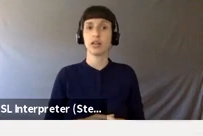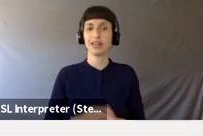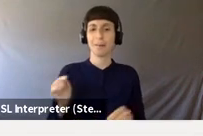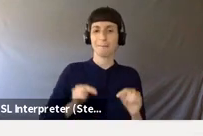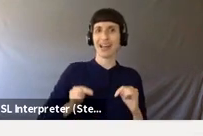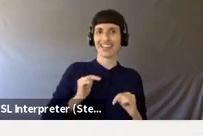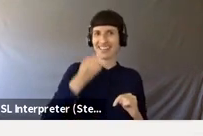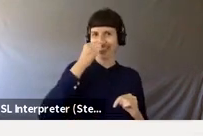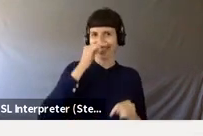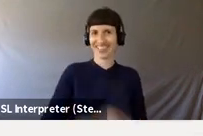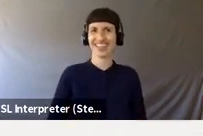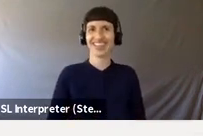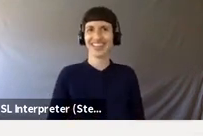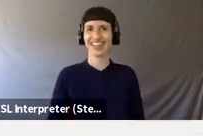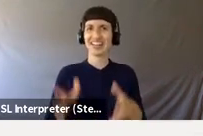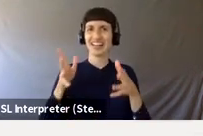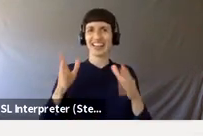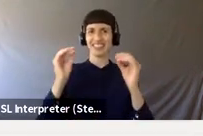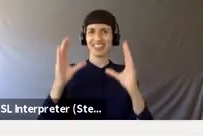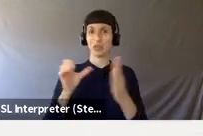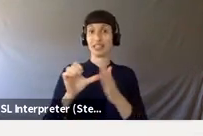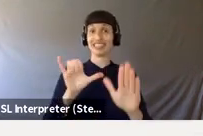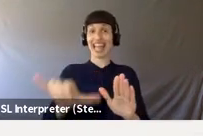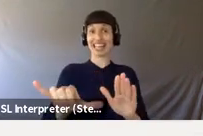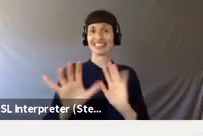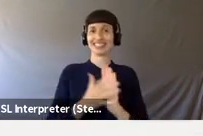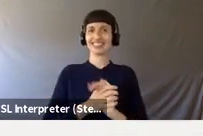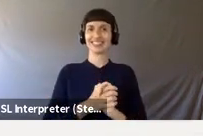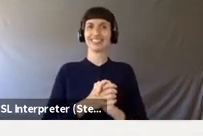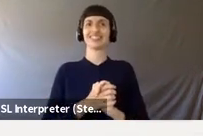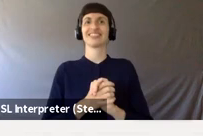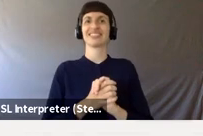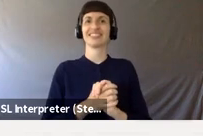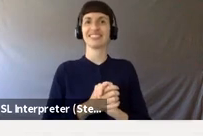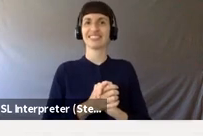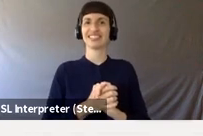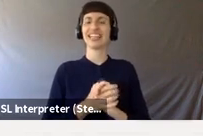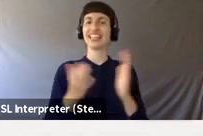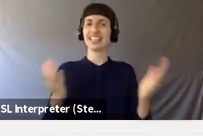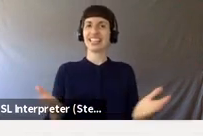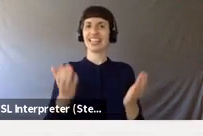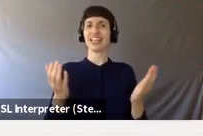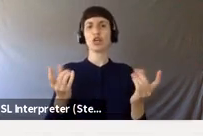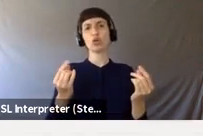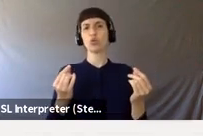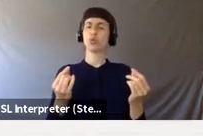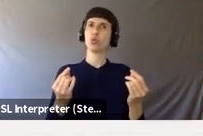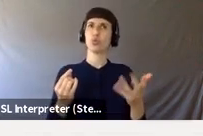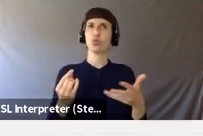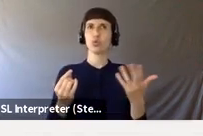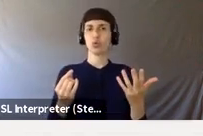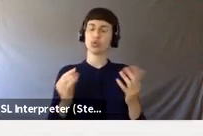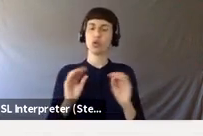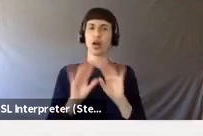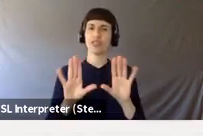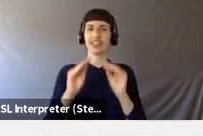here. We left off at the teacher page. Stay there. That's fine. This is where I would be hosting, you know, obviously, this is the teacher spot,